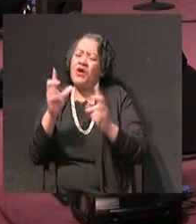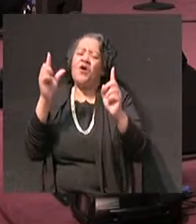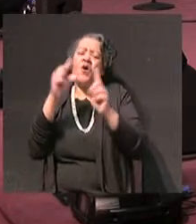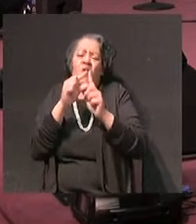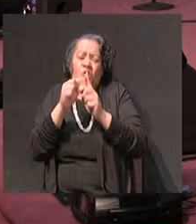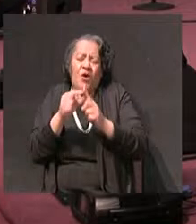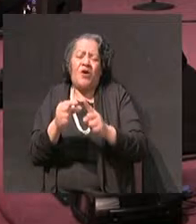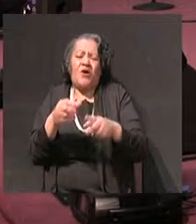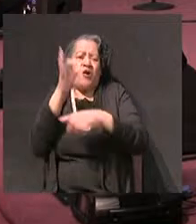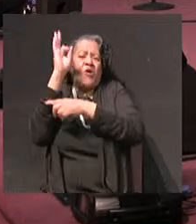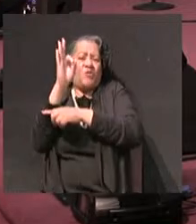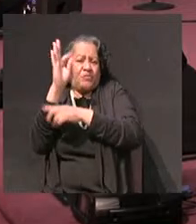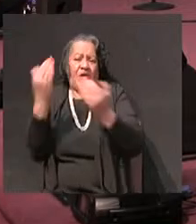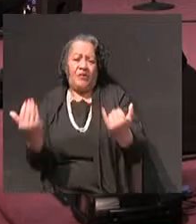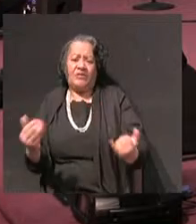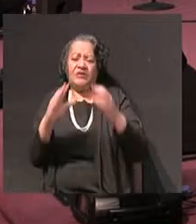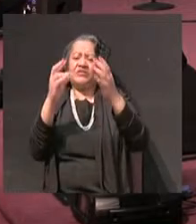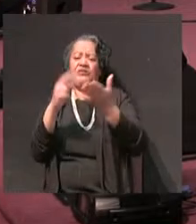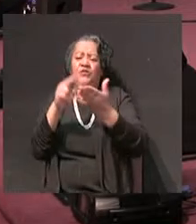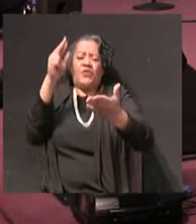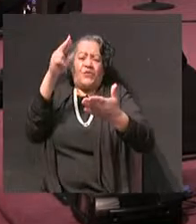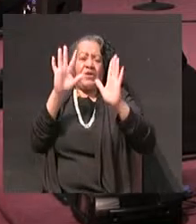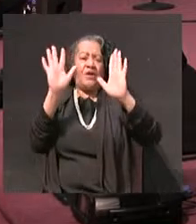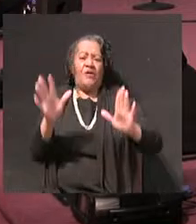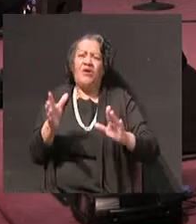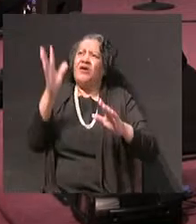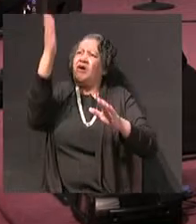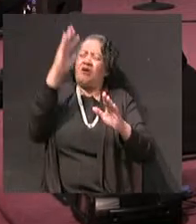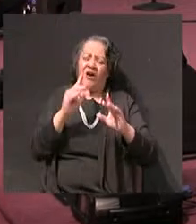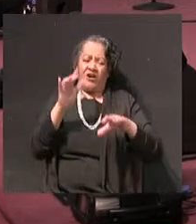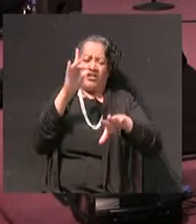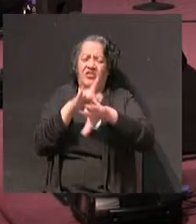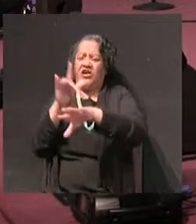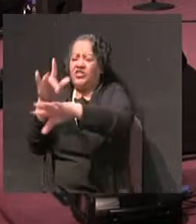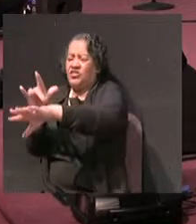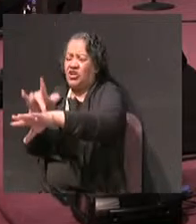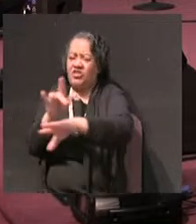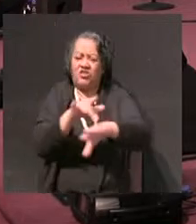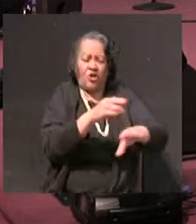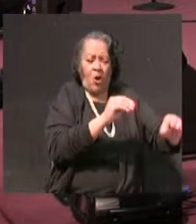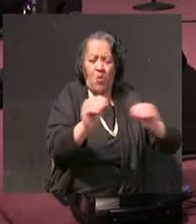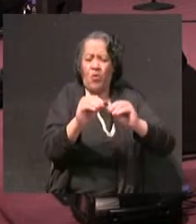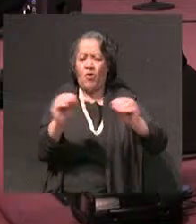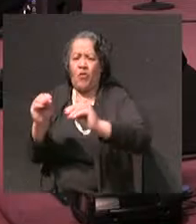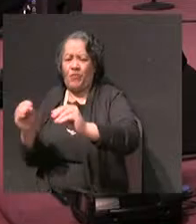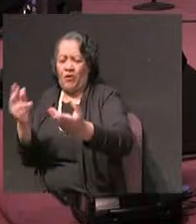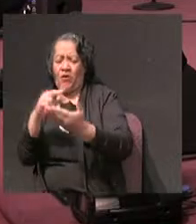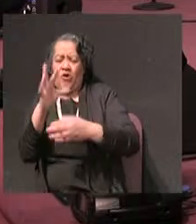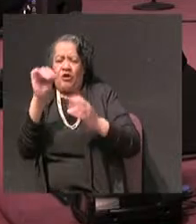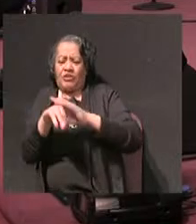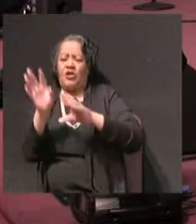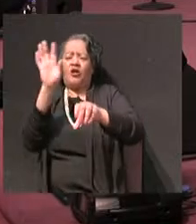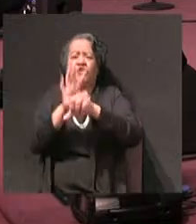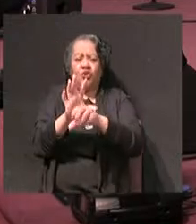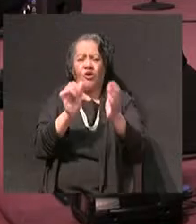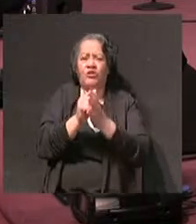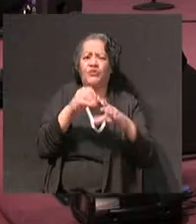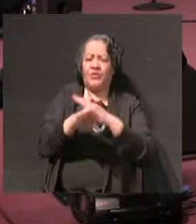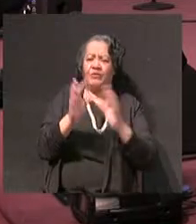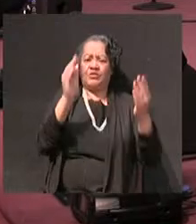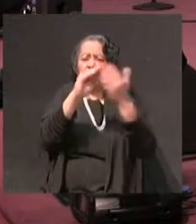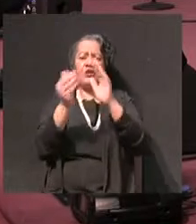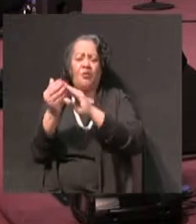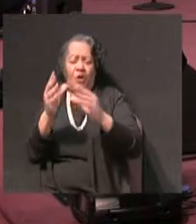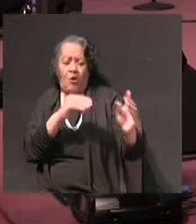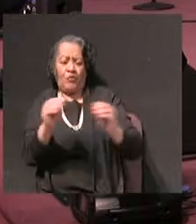on this Resurrection Sunday. So move in our hearts, Lord. Move by your Holy Spirit in our church and in our